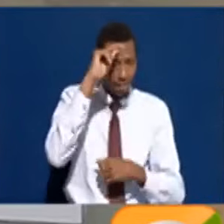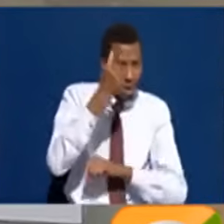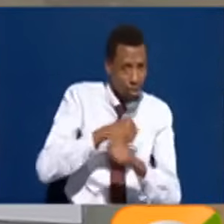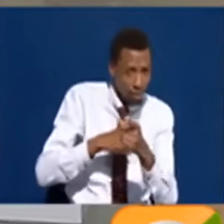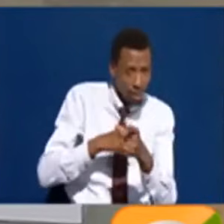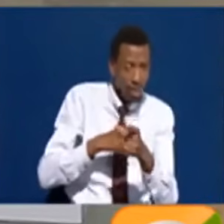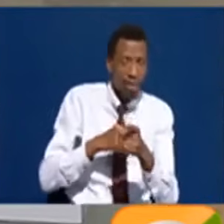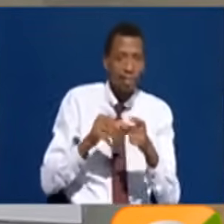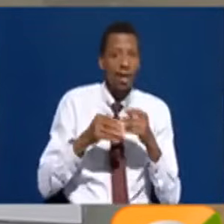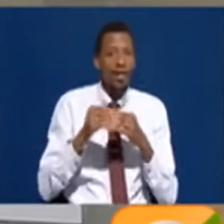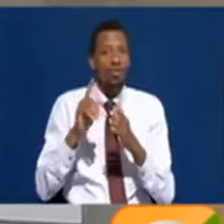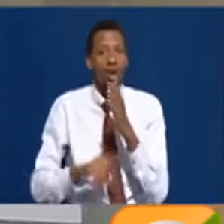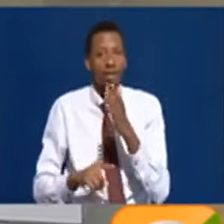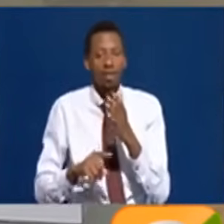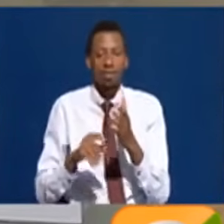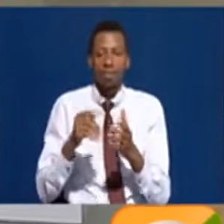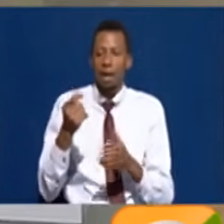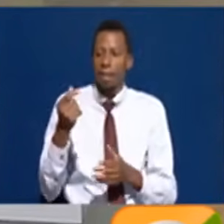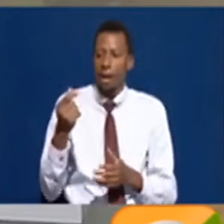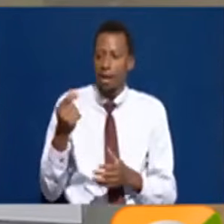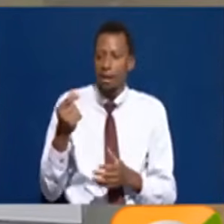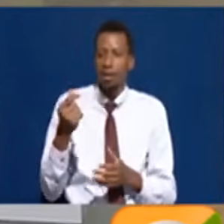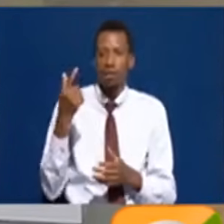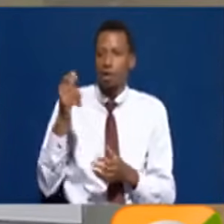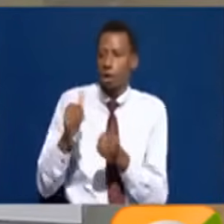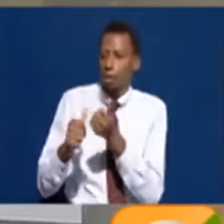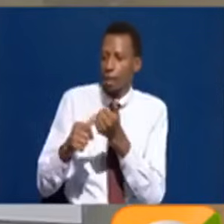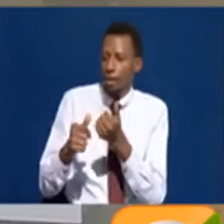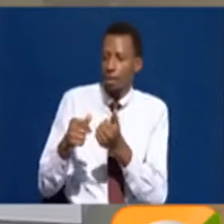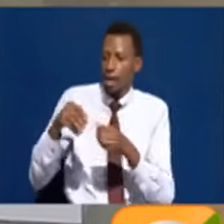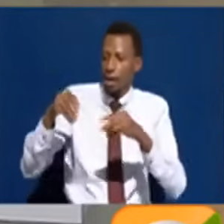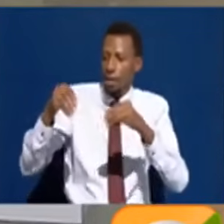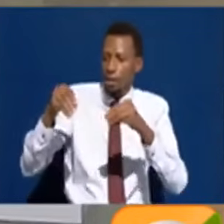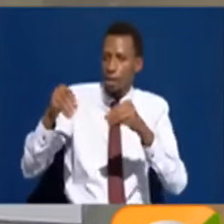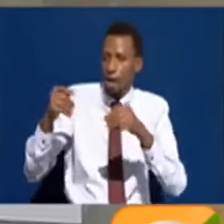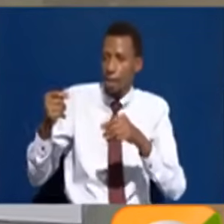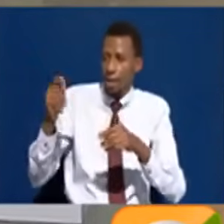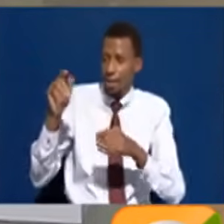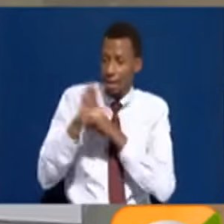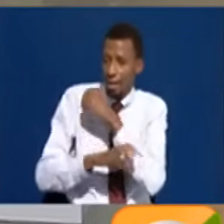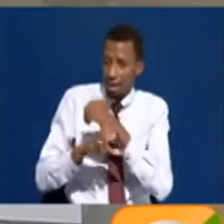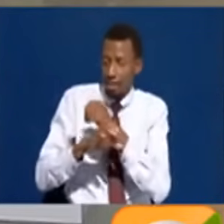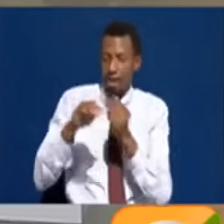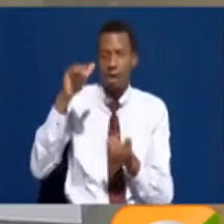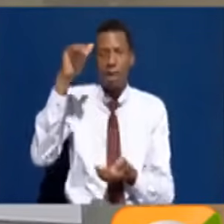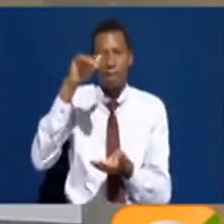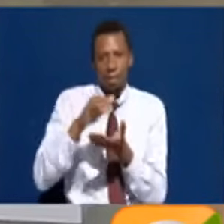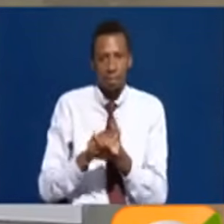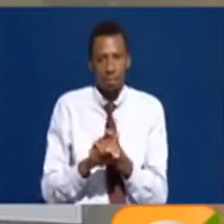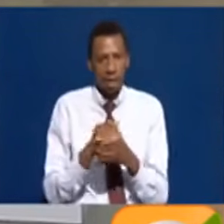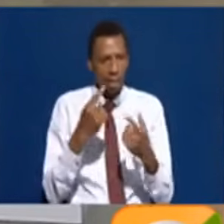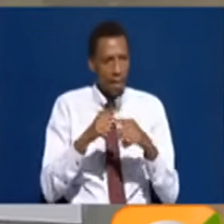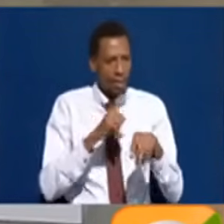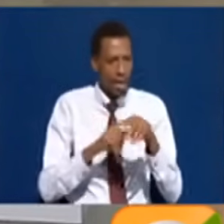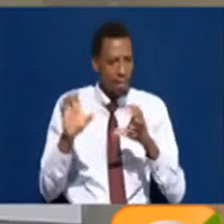results in the form of lower maize and flour prices across the country. Spot check by Citizen TV, however, indicates